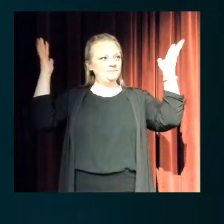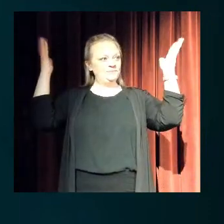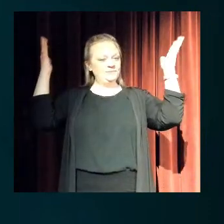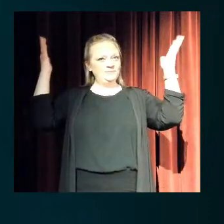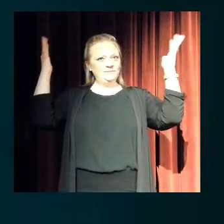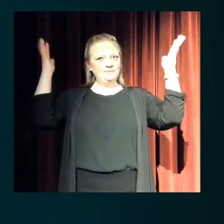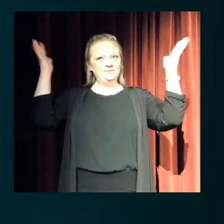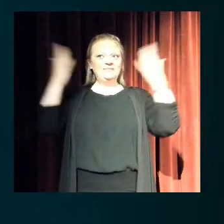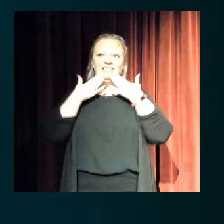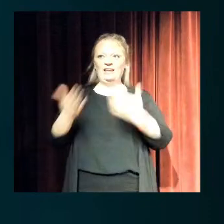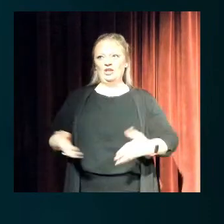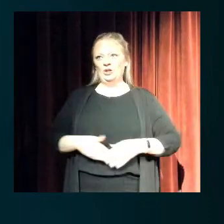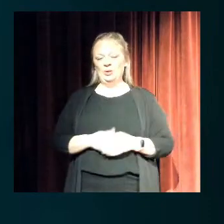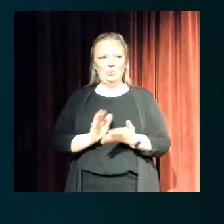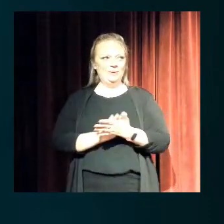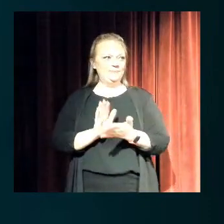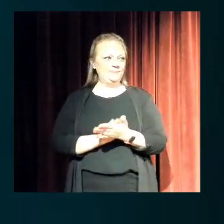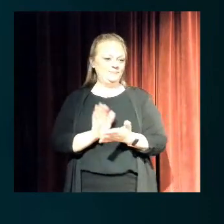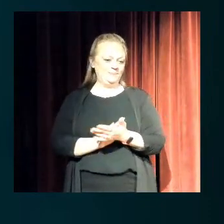Thank you.